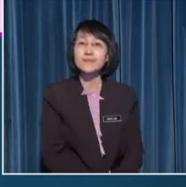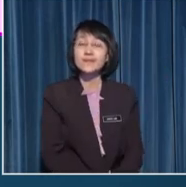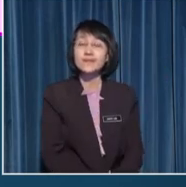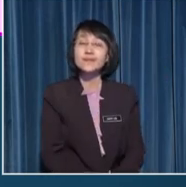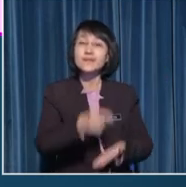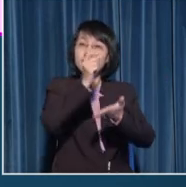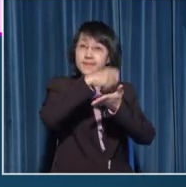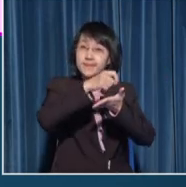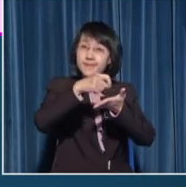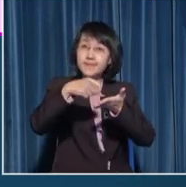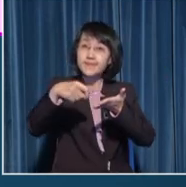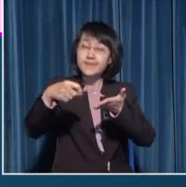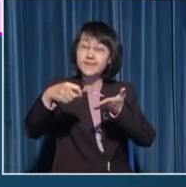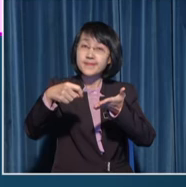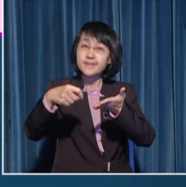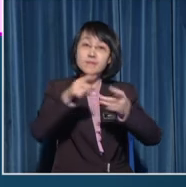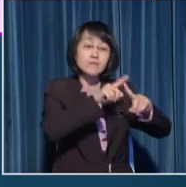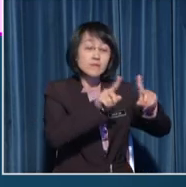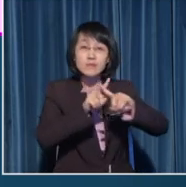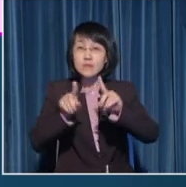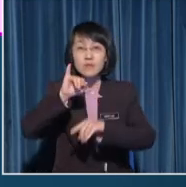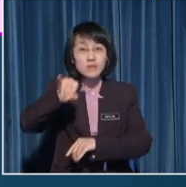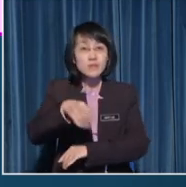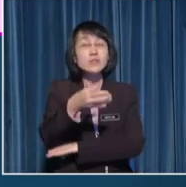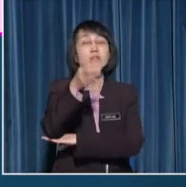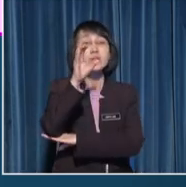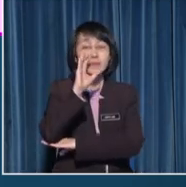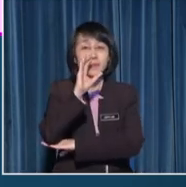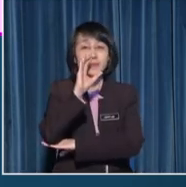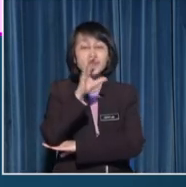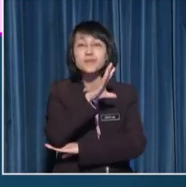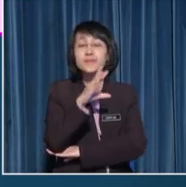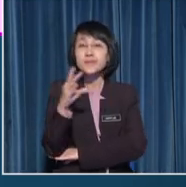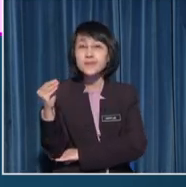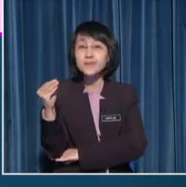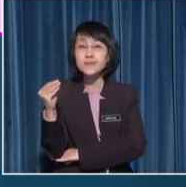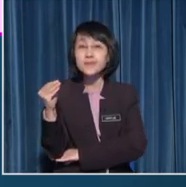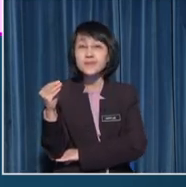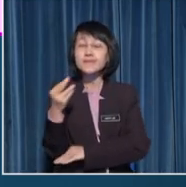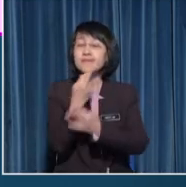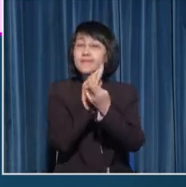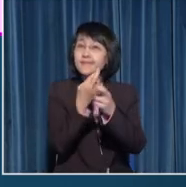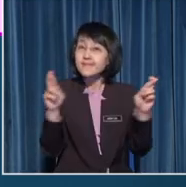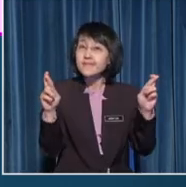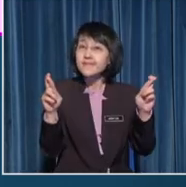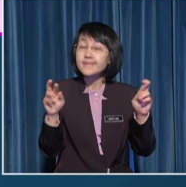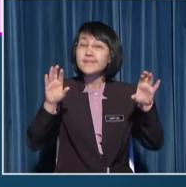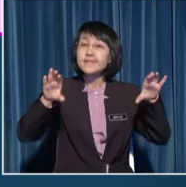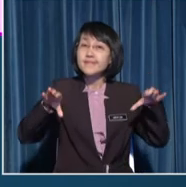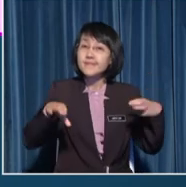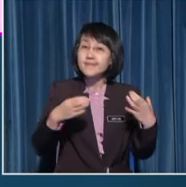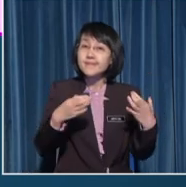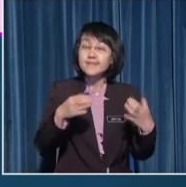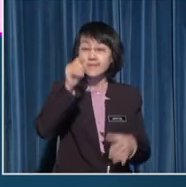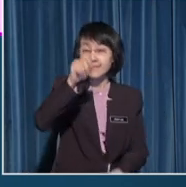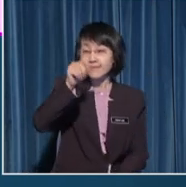Write down the types of juices and be ready to make the